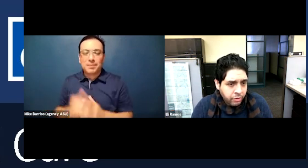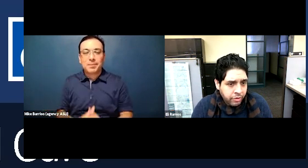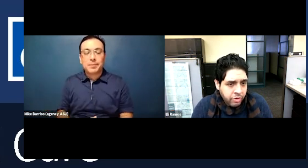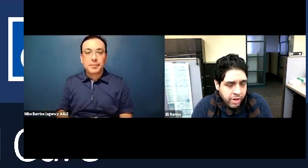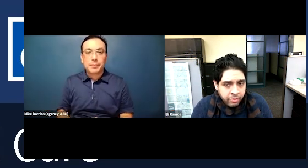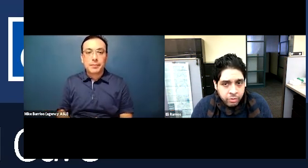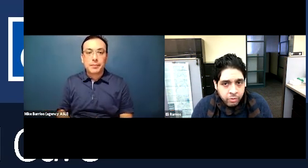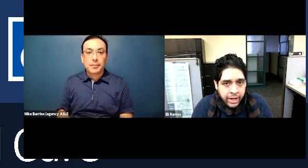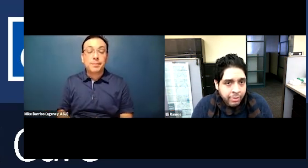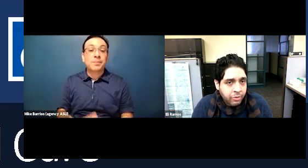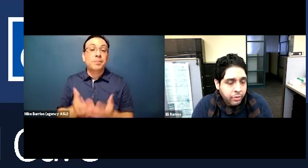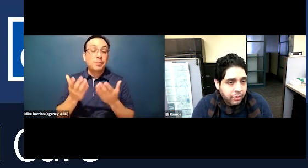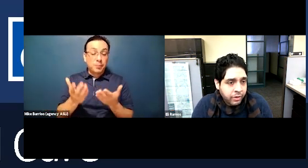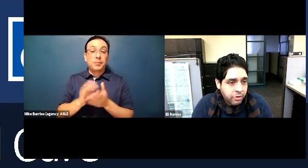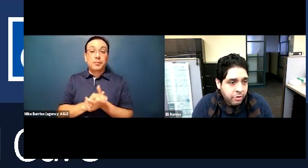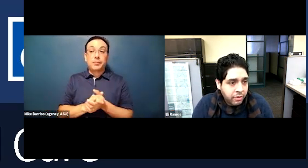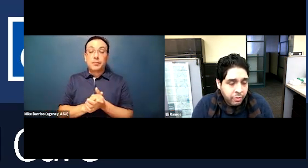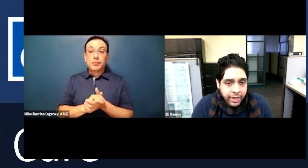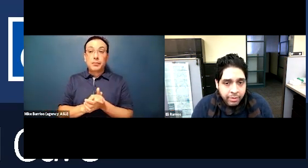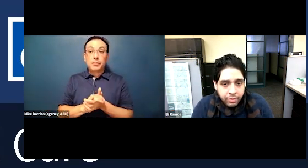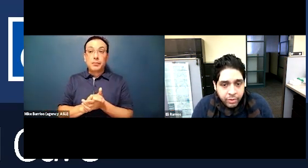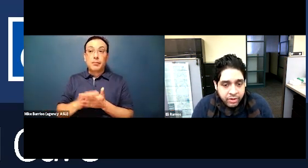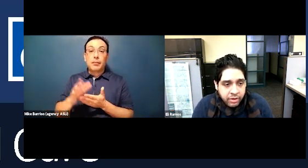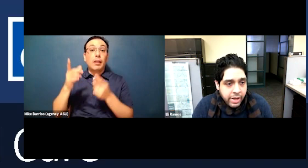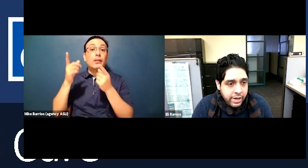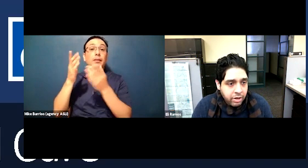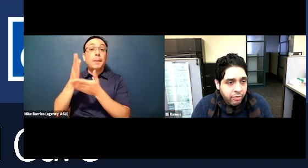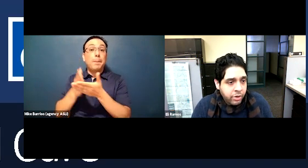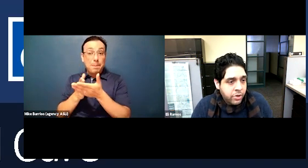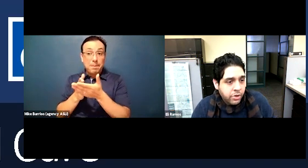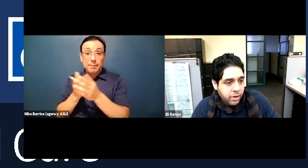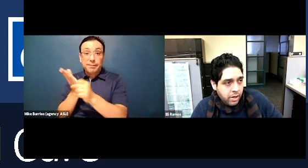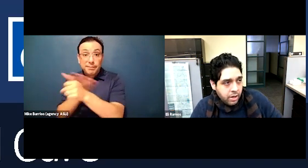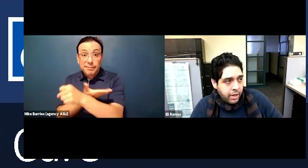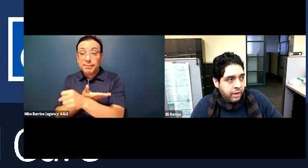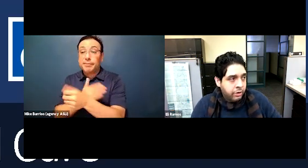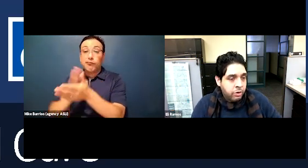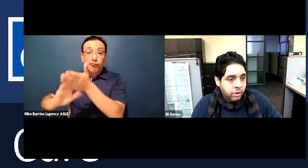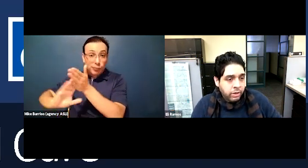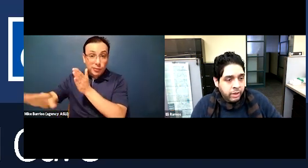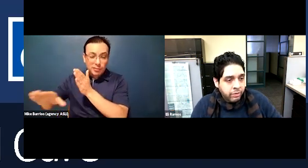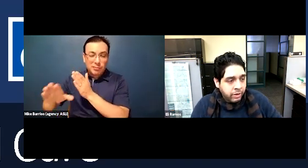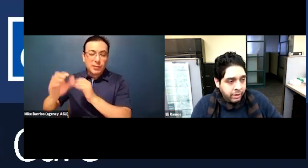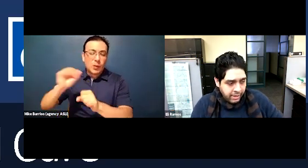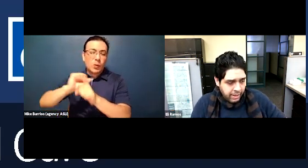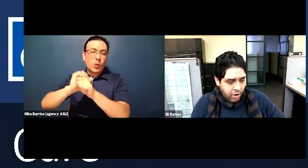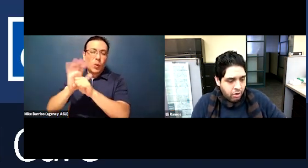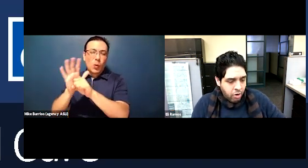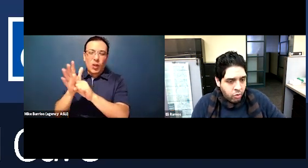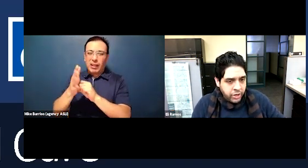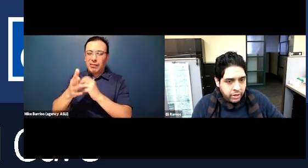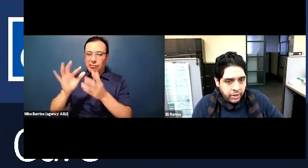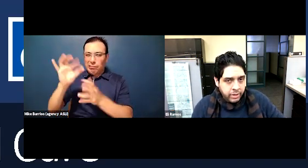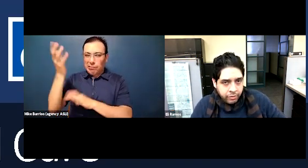enough to lose their jobs, what happens with the insurance? What happens with coverage? And even